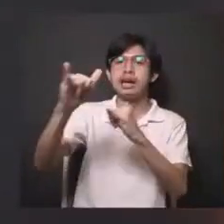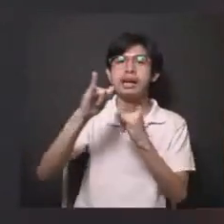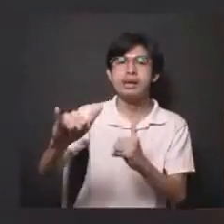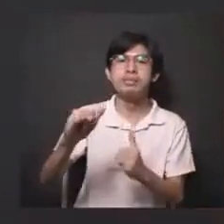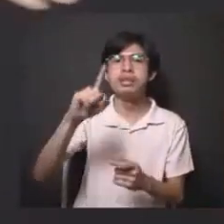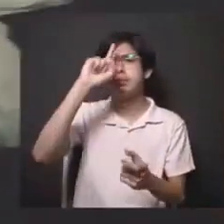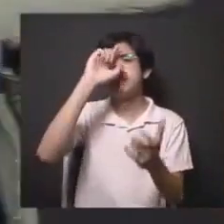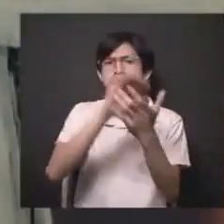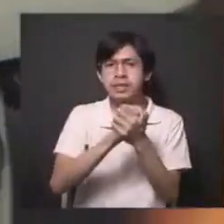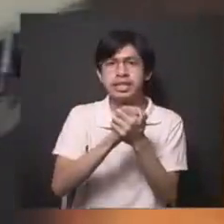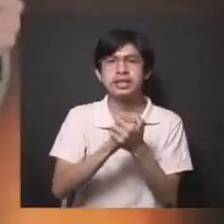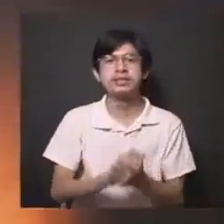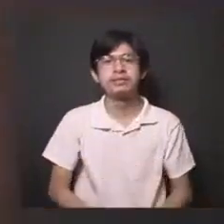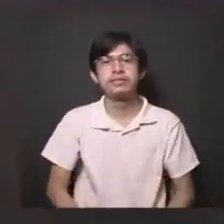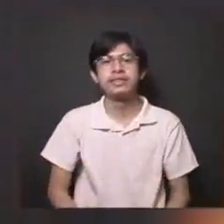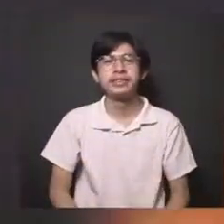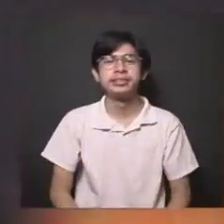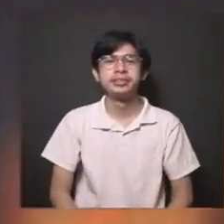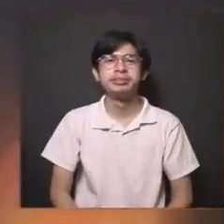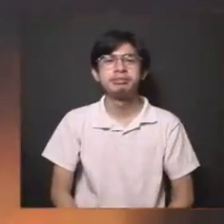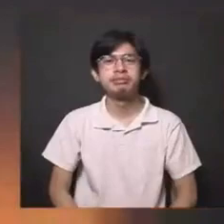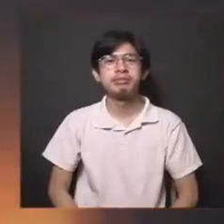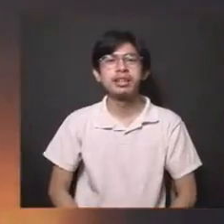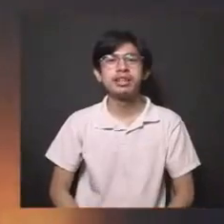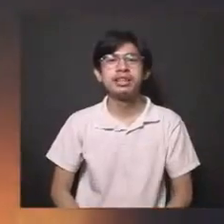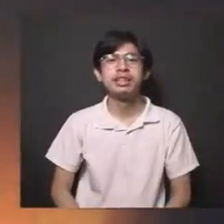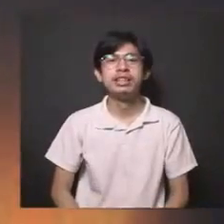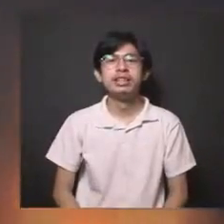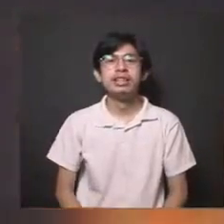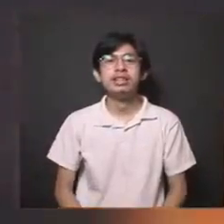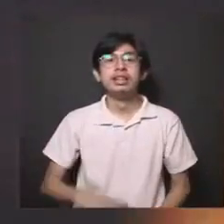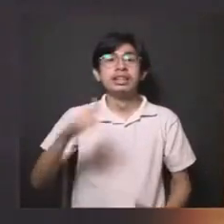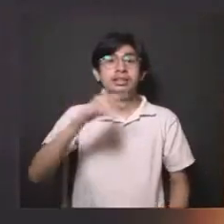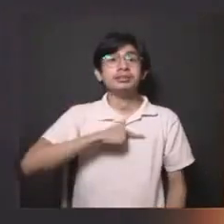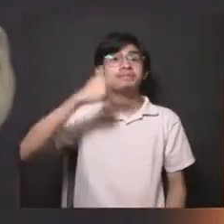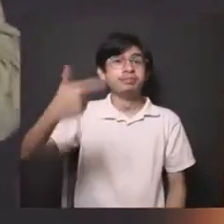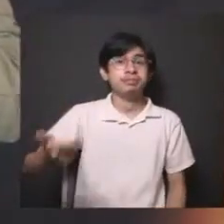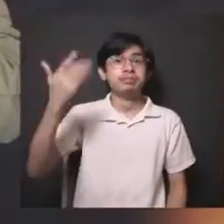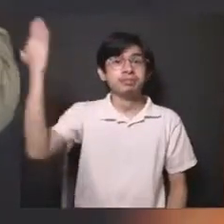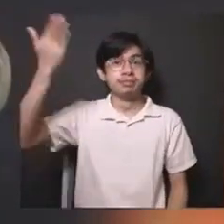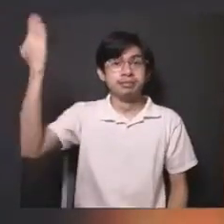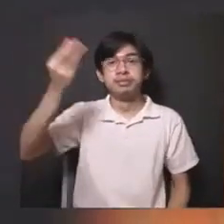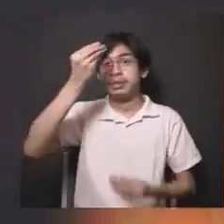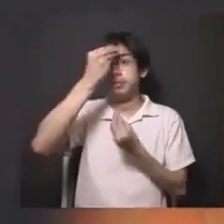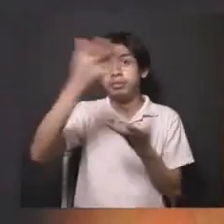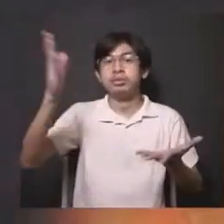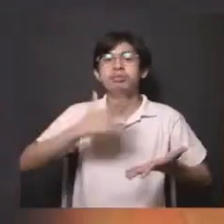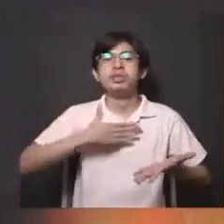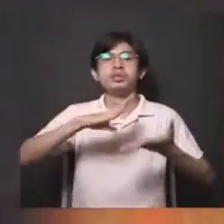Before I pass on this microphone to our next speaker, I need to tell you this story. Crazy story.